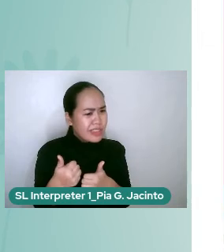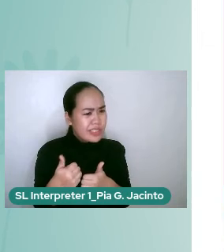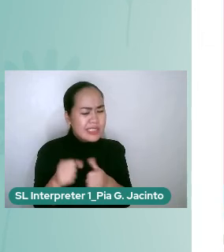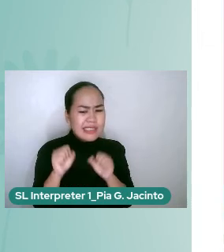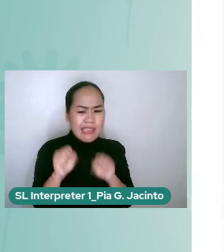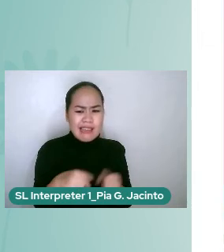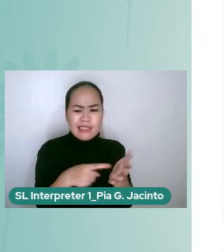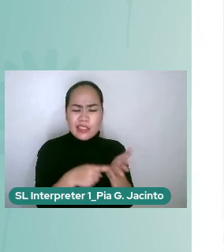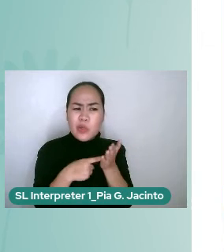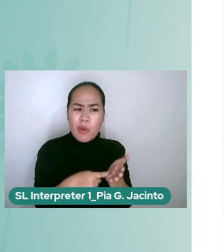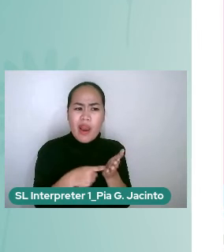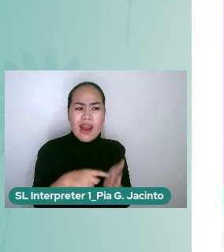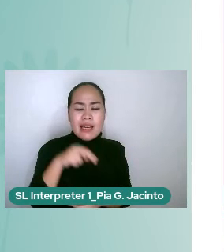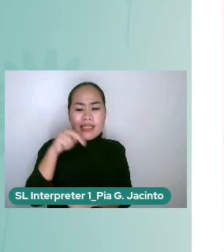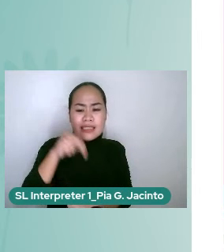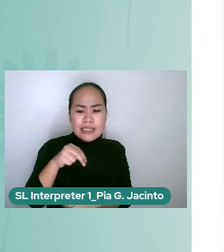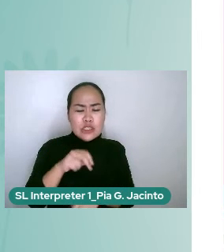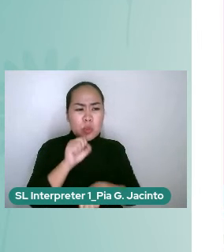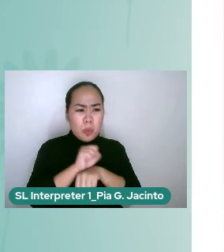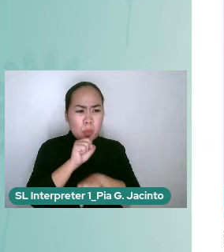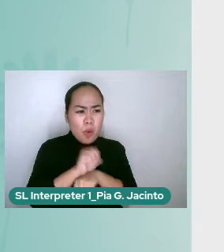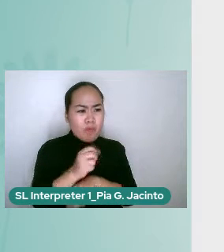work together to address them.